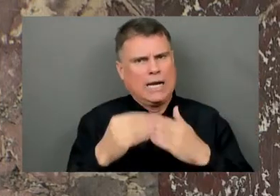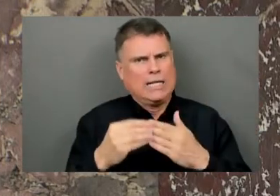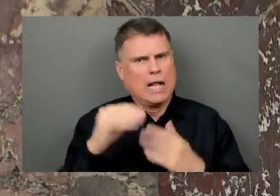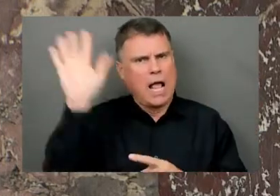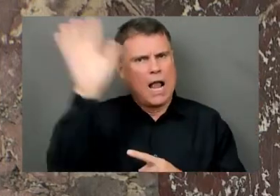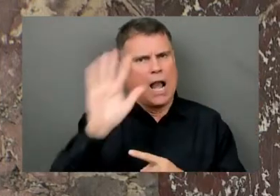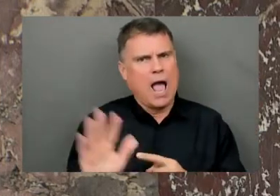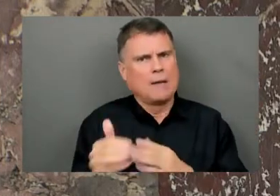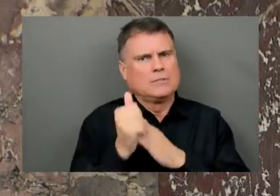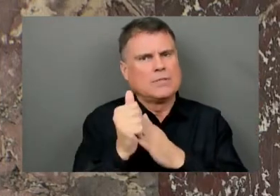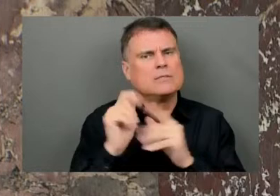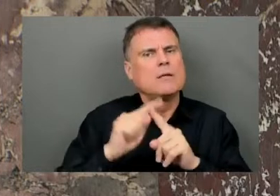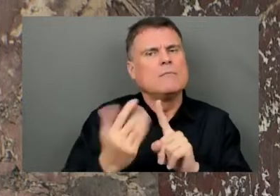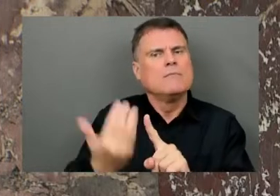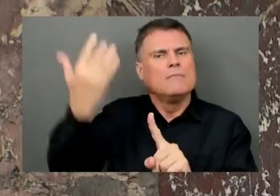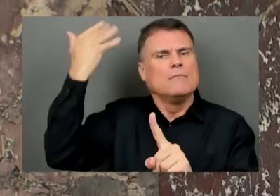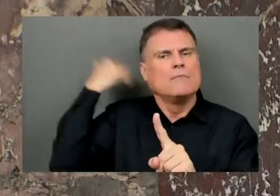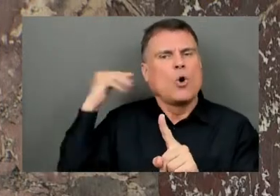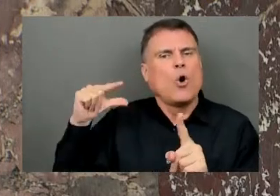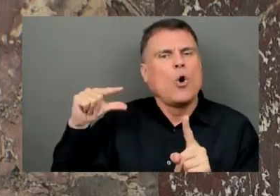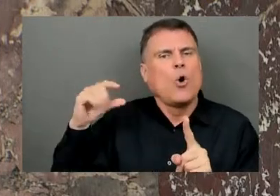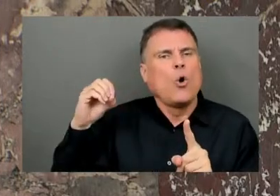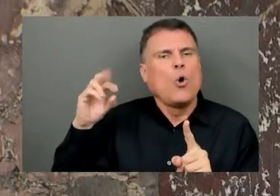America's first carbon tax."